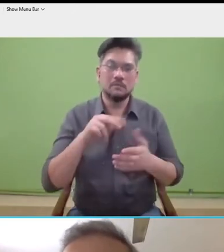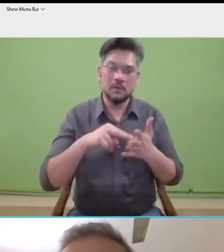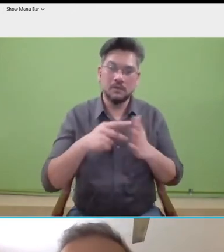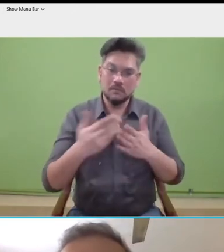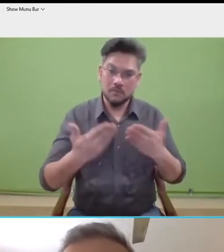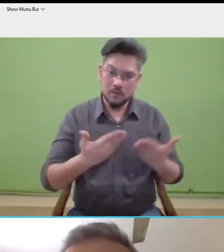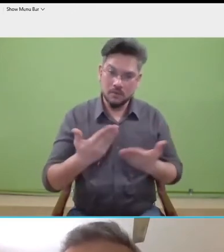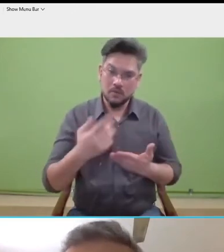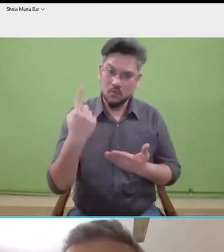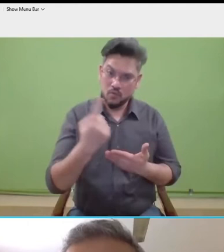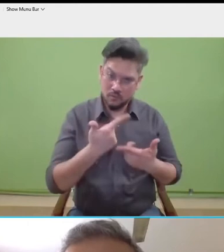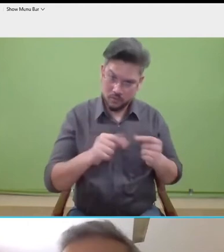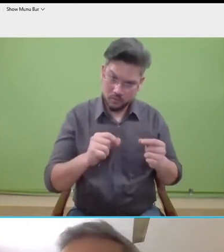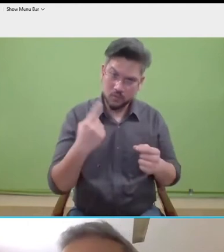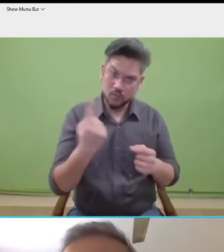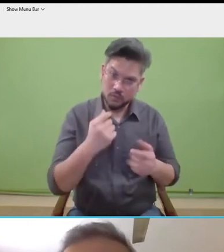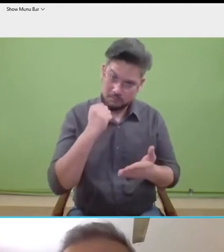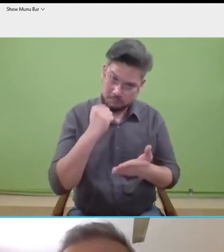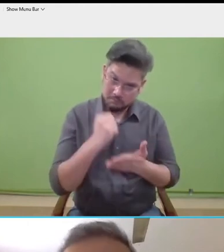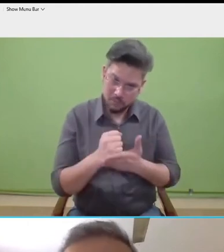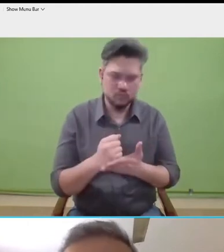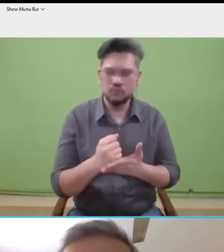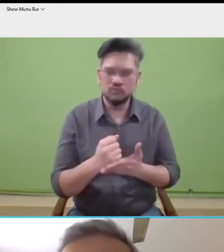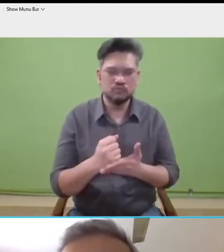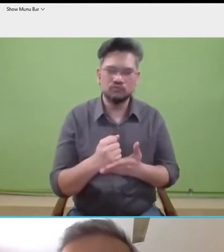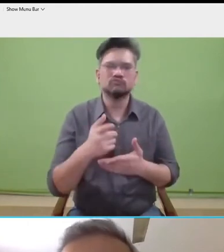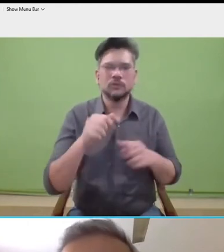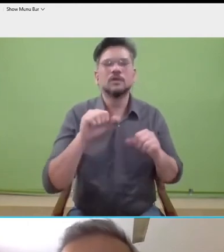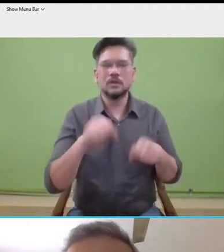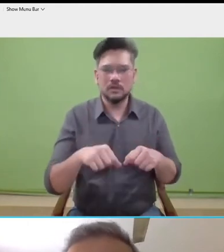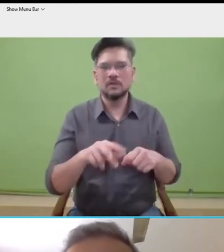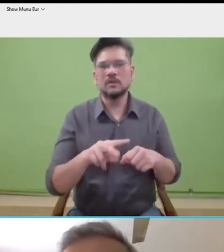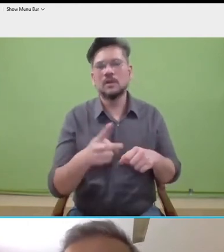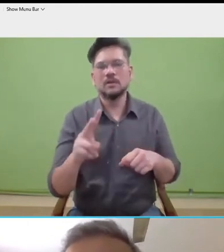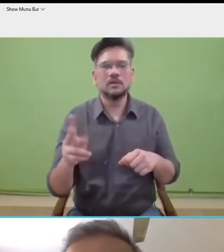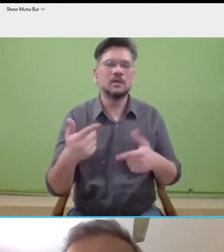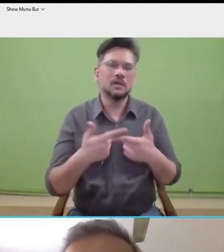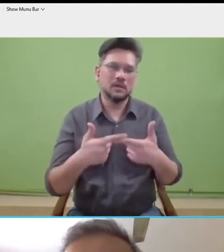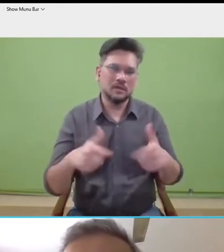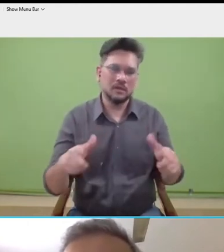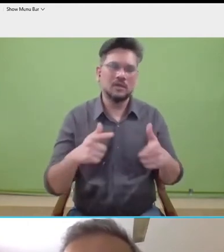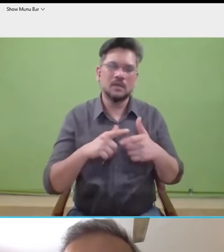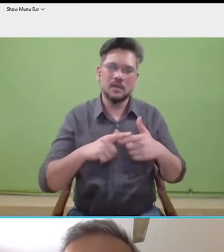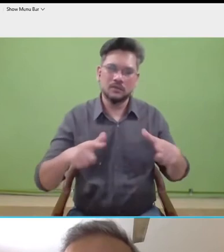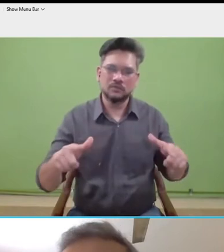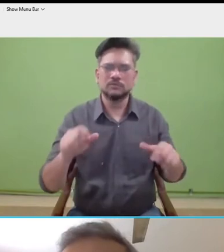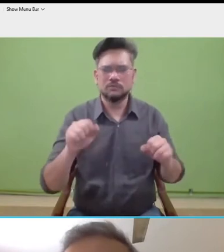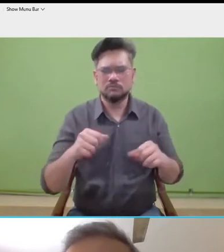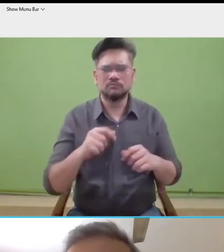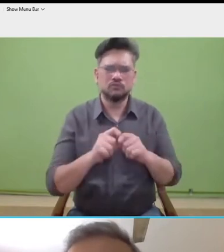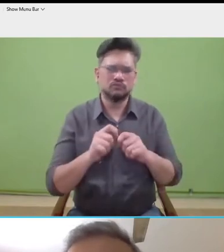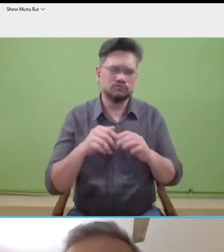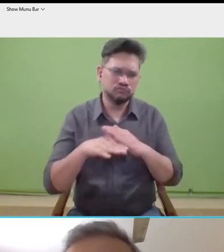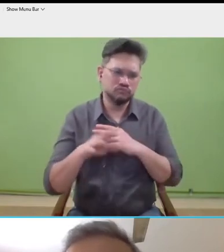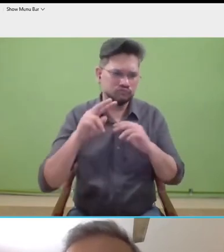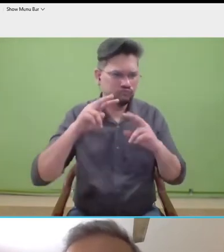on various languages for last 10 years i've been working on uh some languages of bihar some